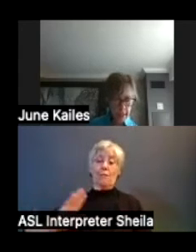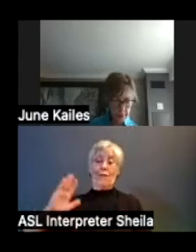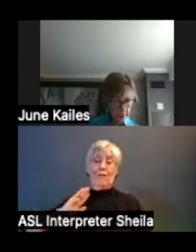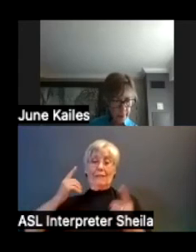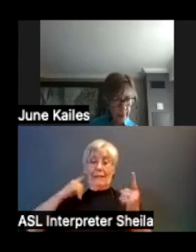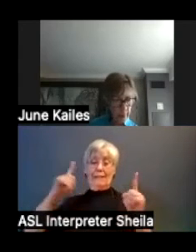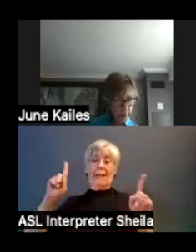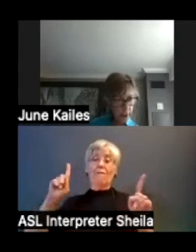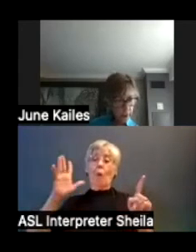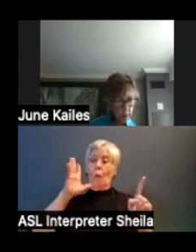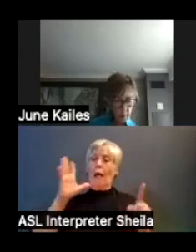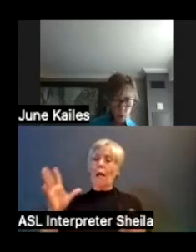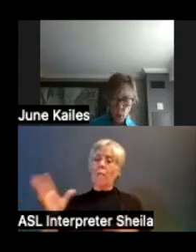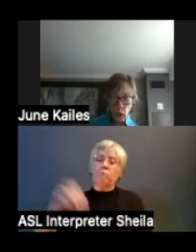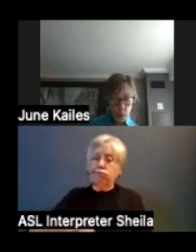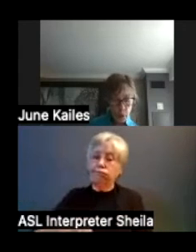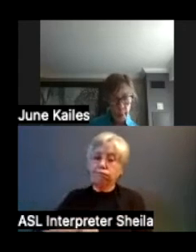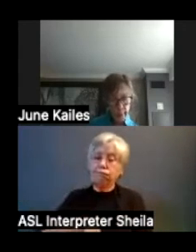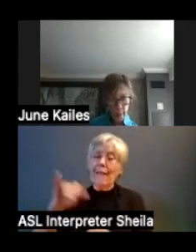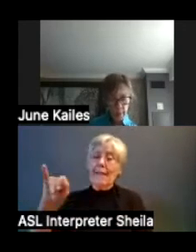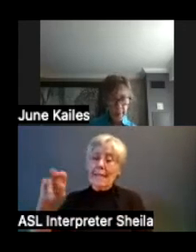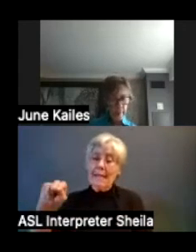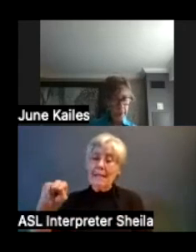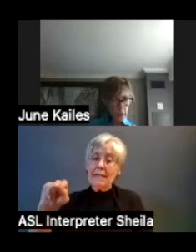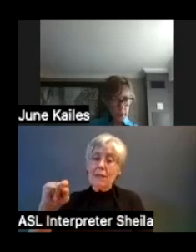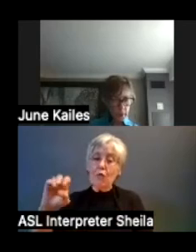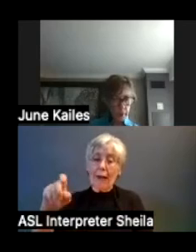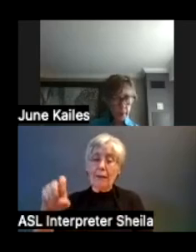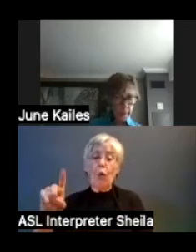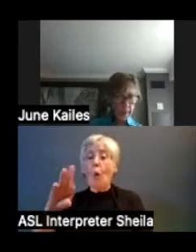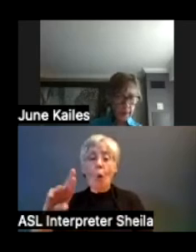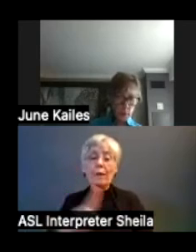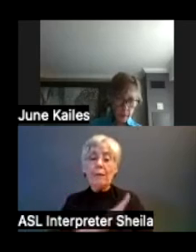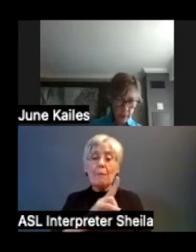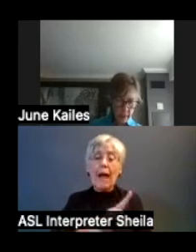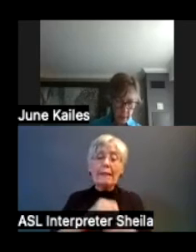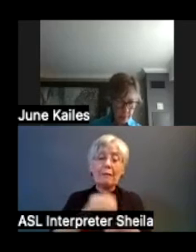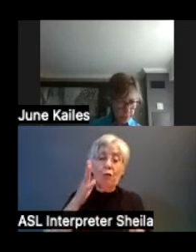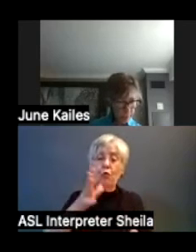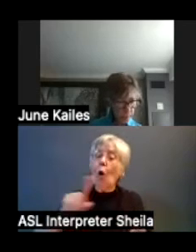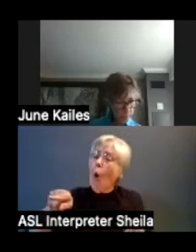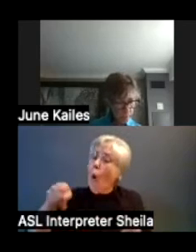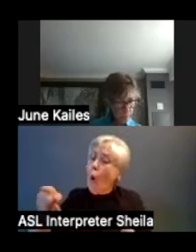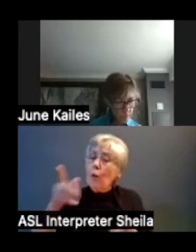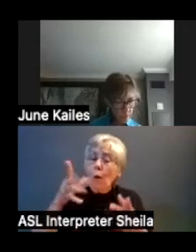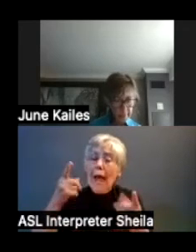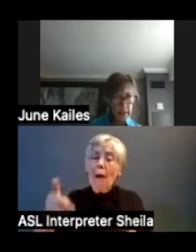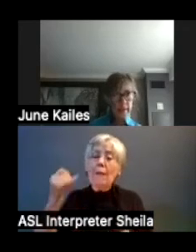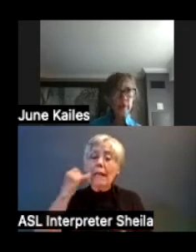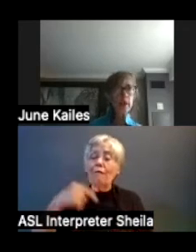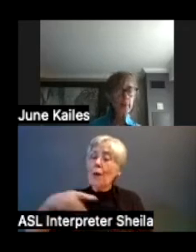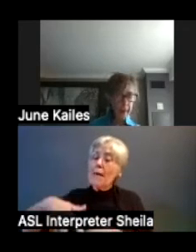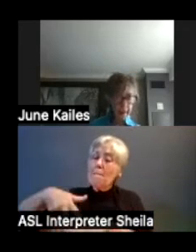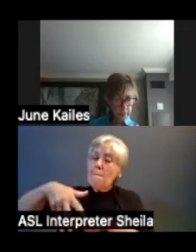be integrated or deployed in the future unless we embed them. It's